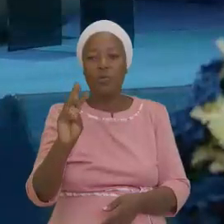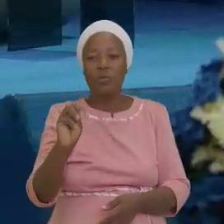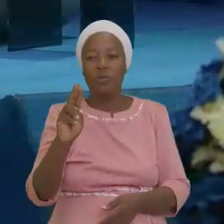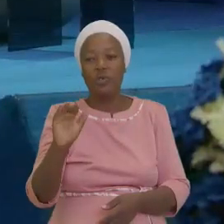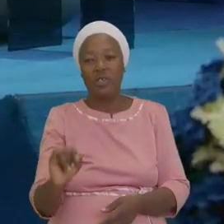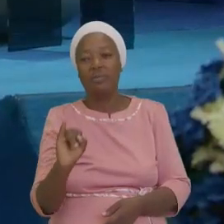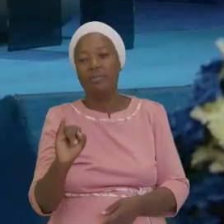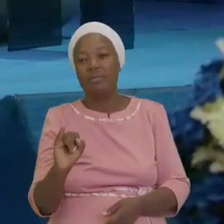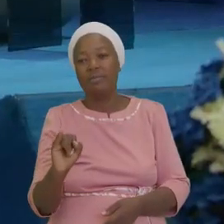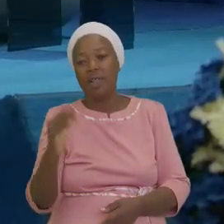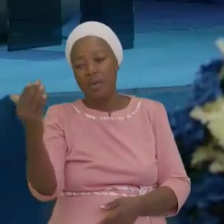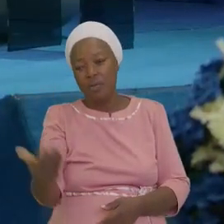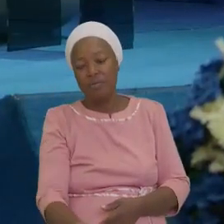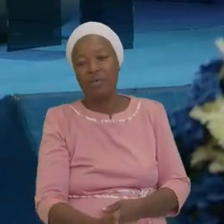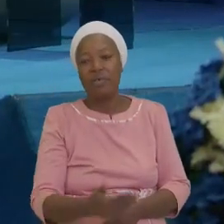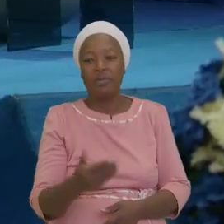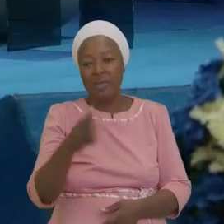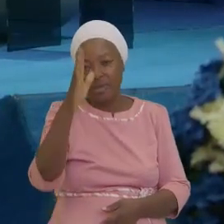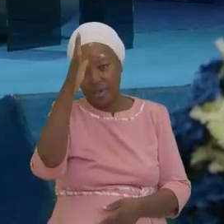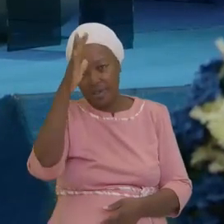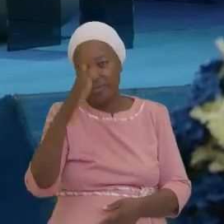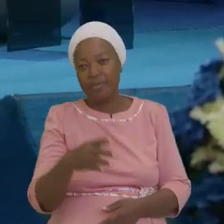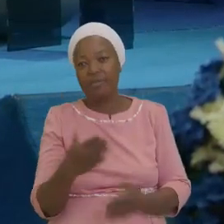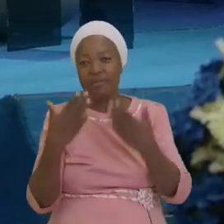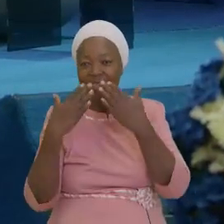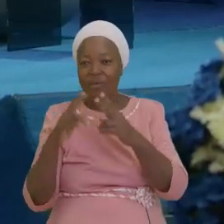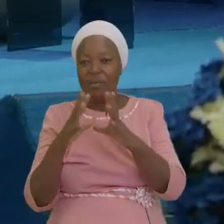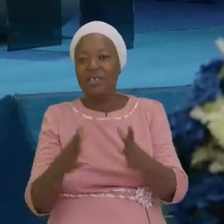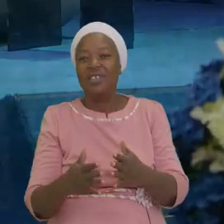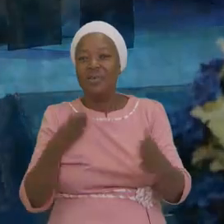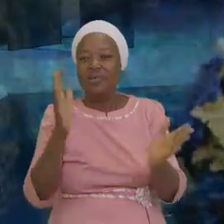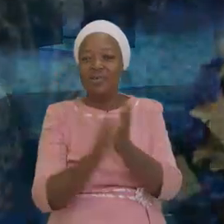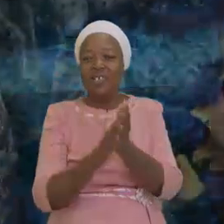sir. Thank you very much. Praise the Lord.